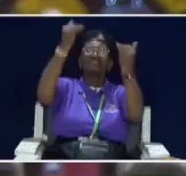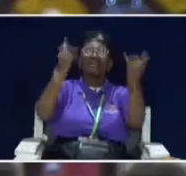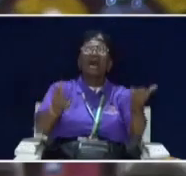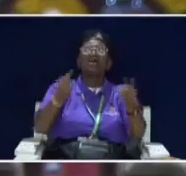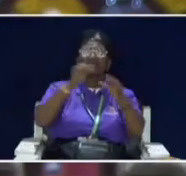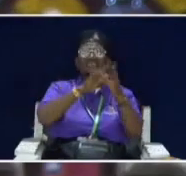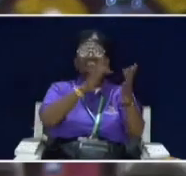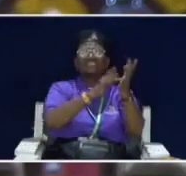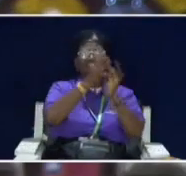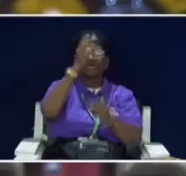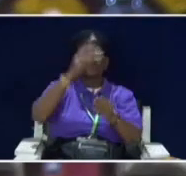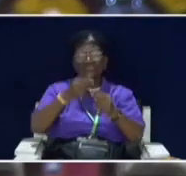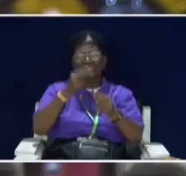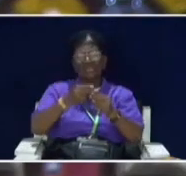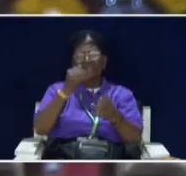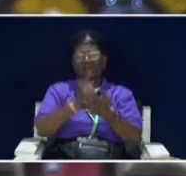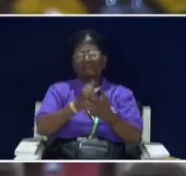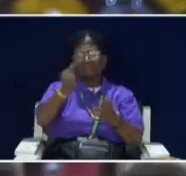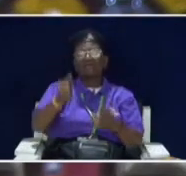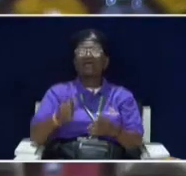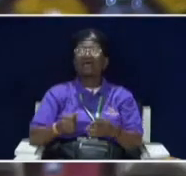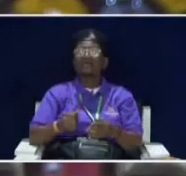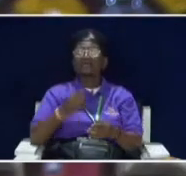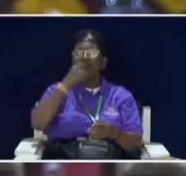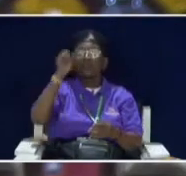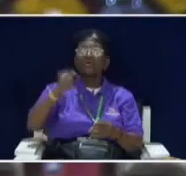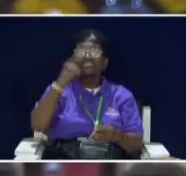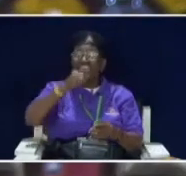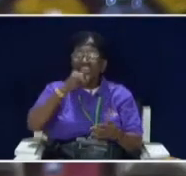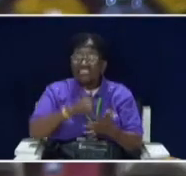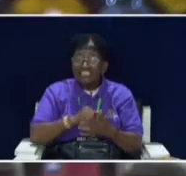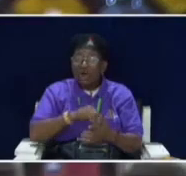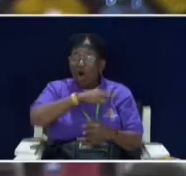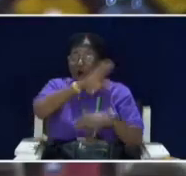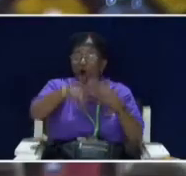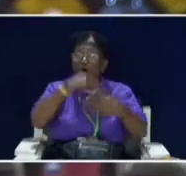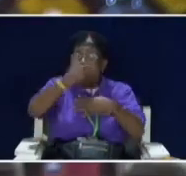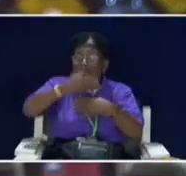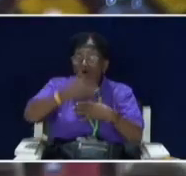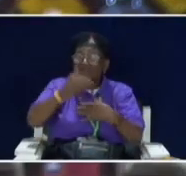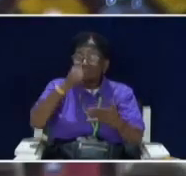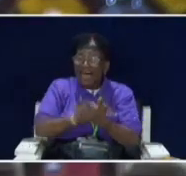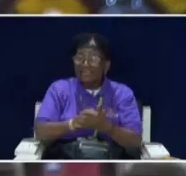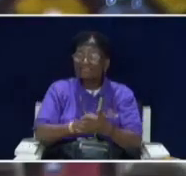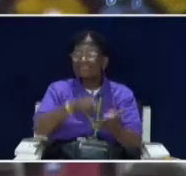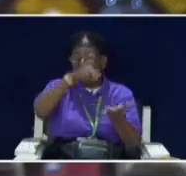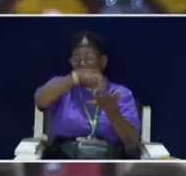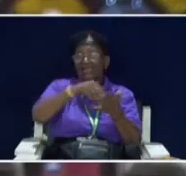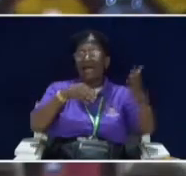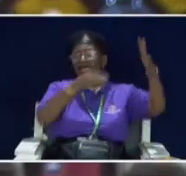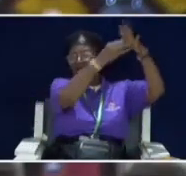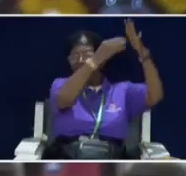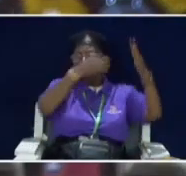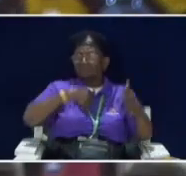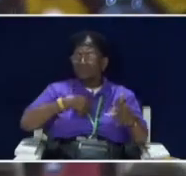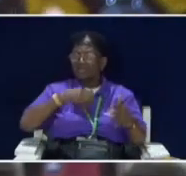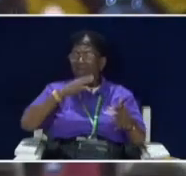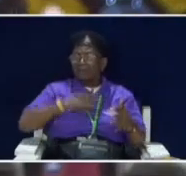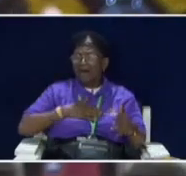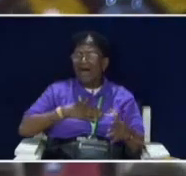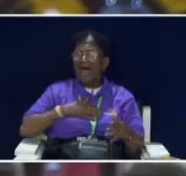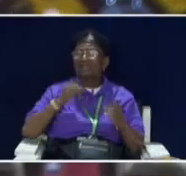of Jesus. Come on, say it again. All walls that are standing against me, my